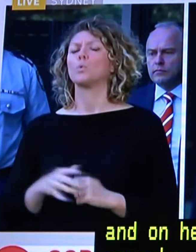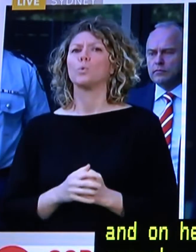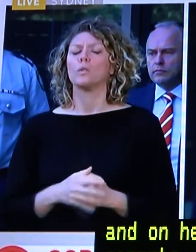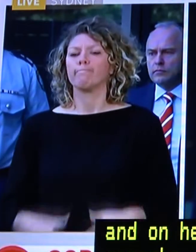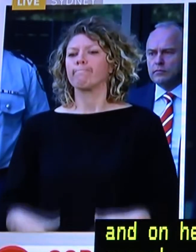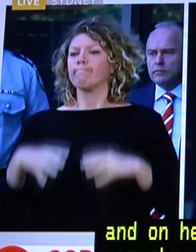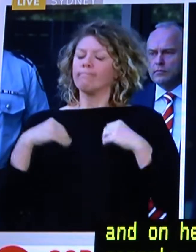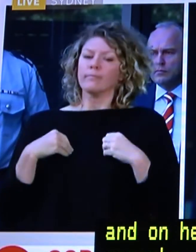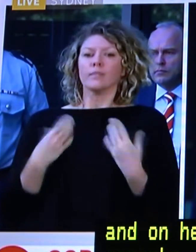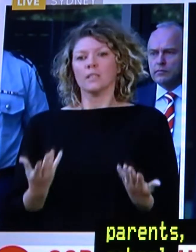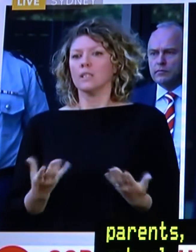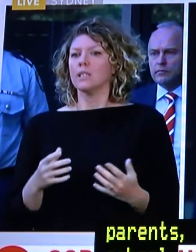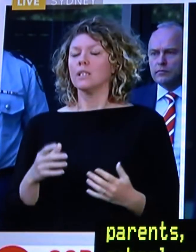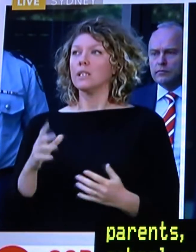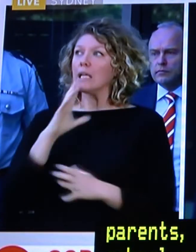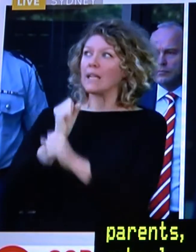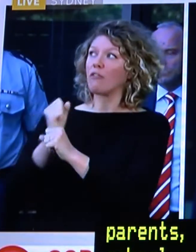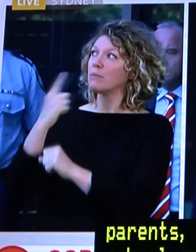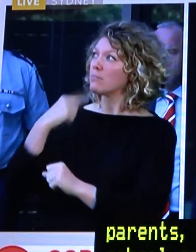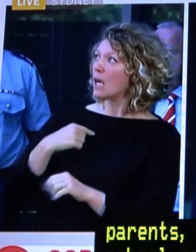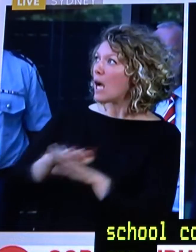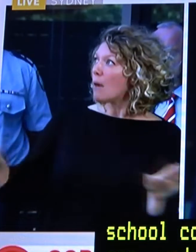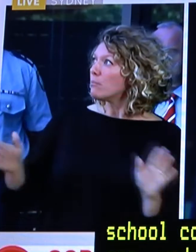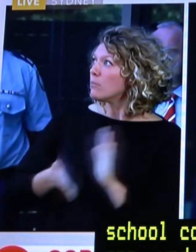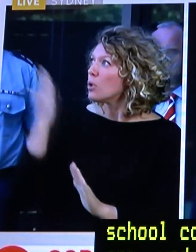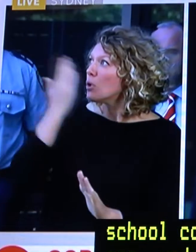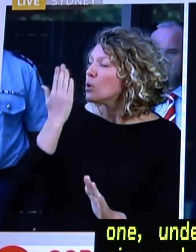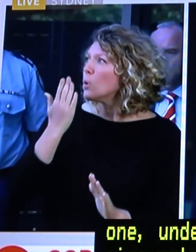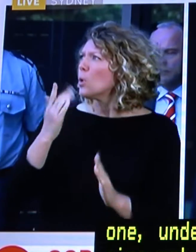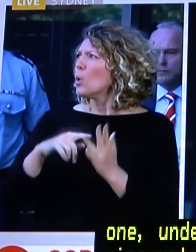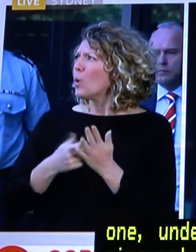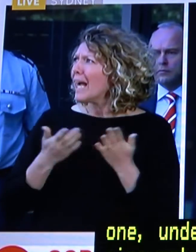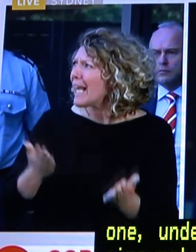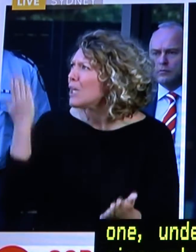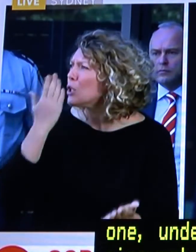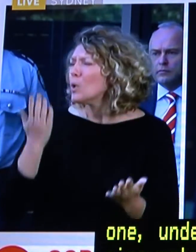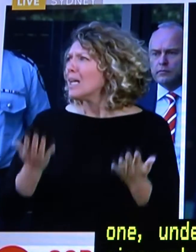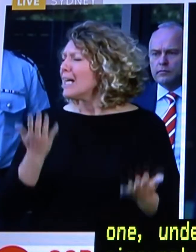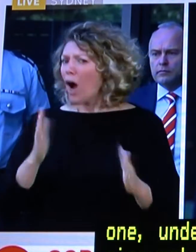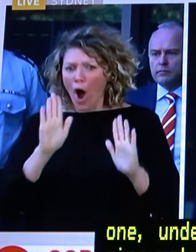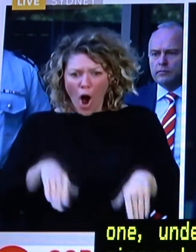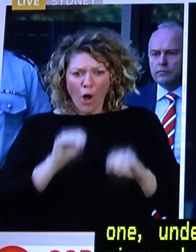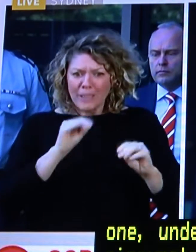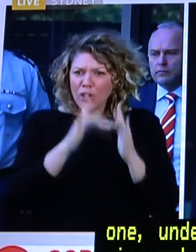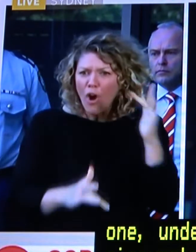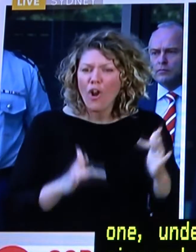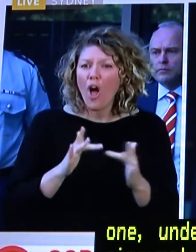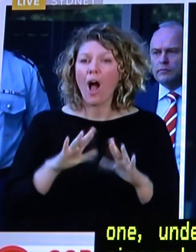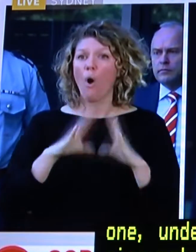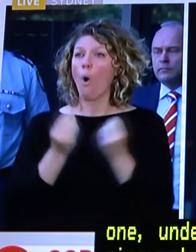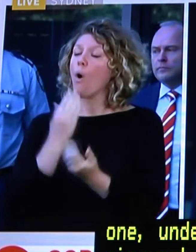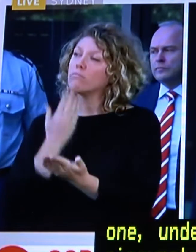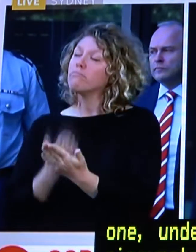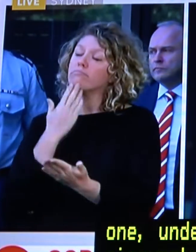difficult circumstances, took on board the government's advice, took on board what we advised them to do, and the results have